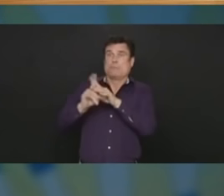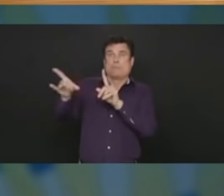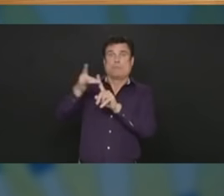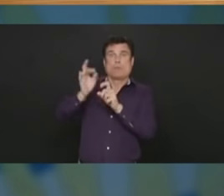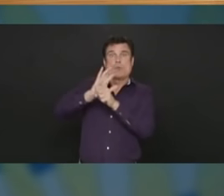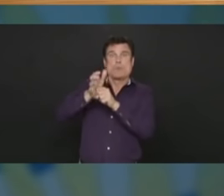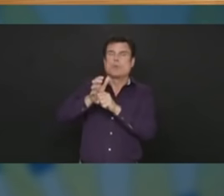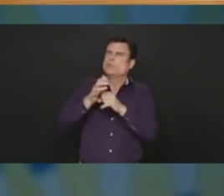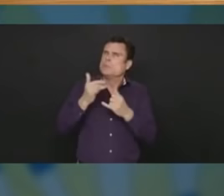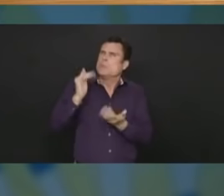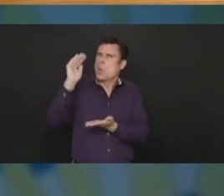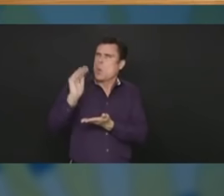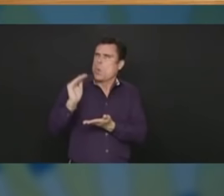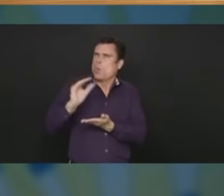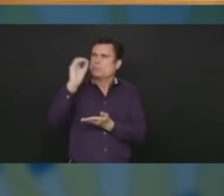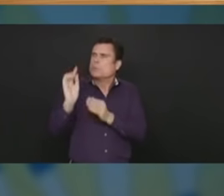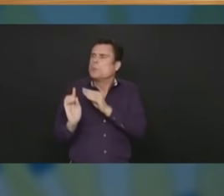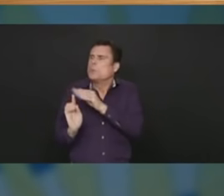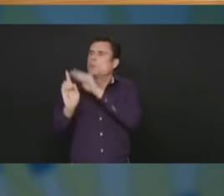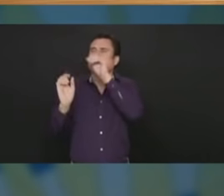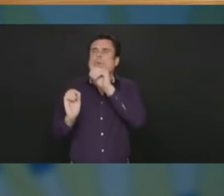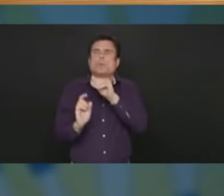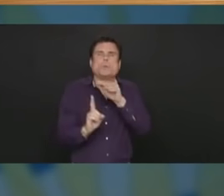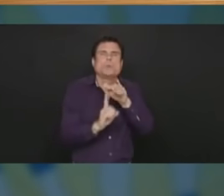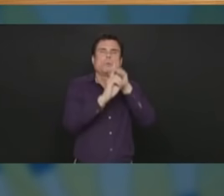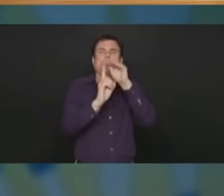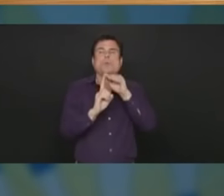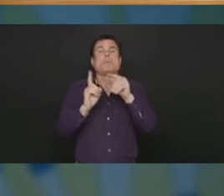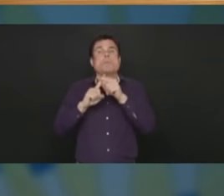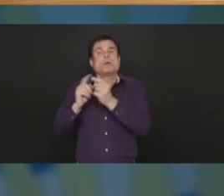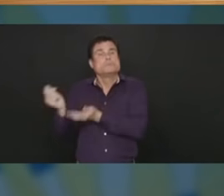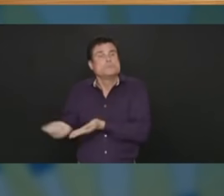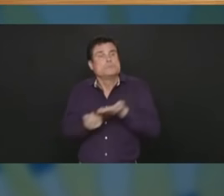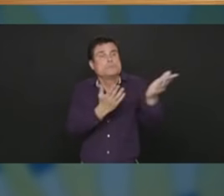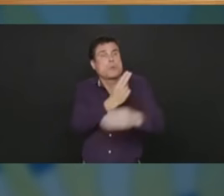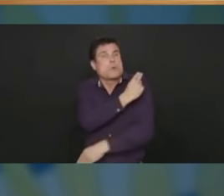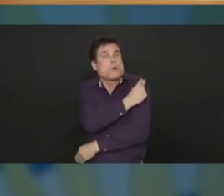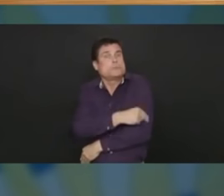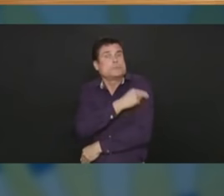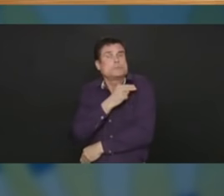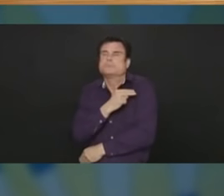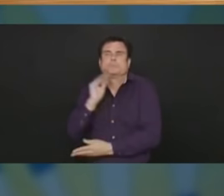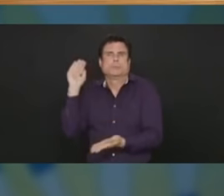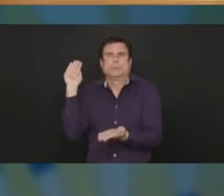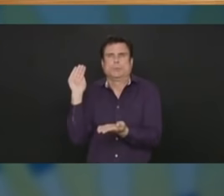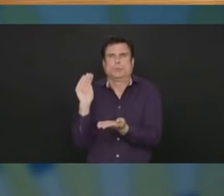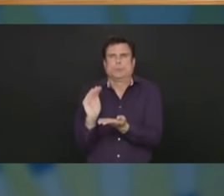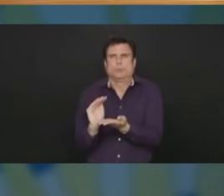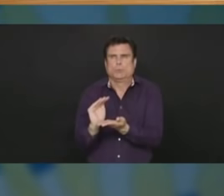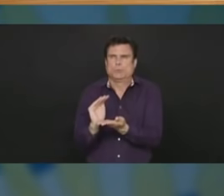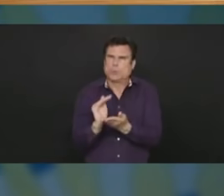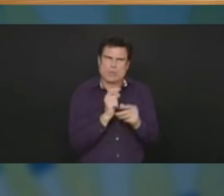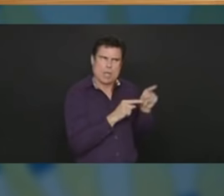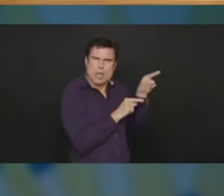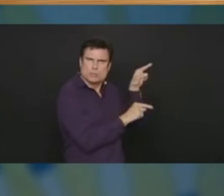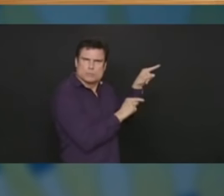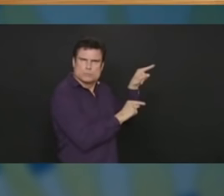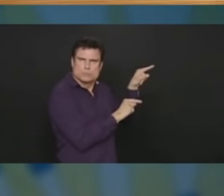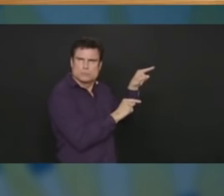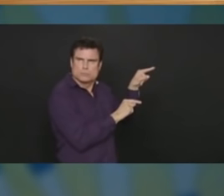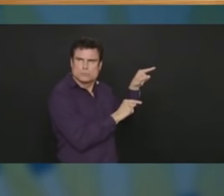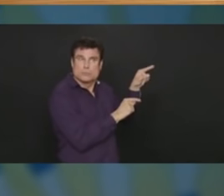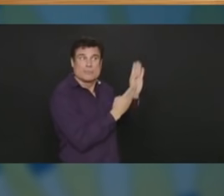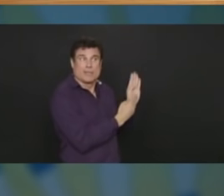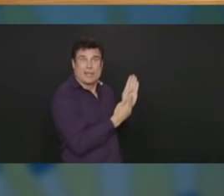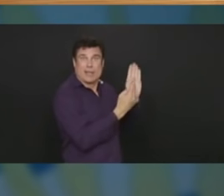graphs, tell us what could happen if we increase our number of contacts by from basically double